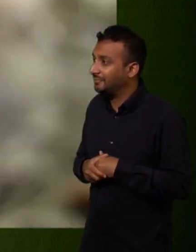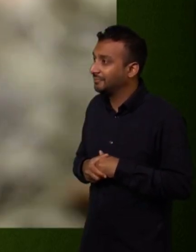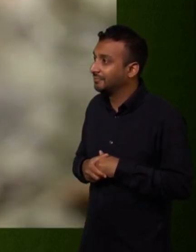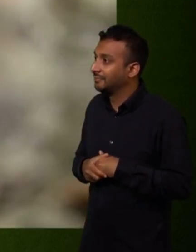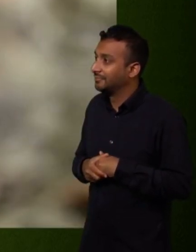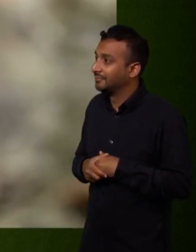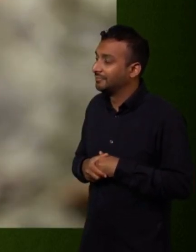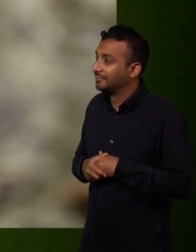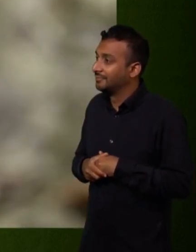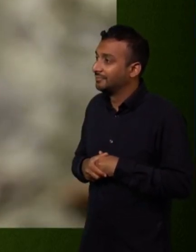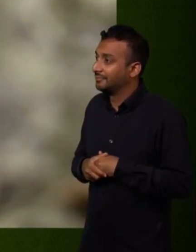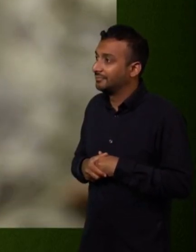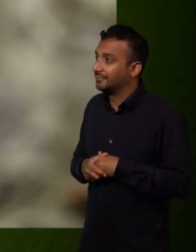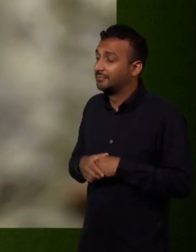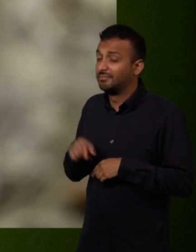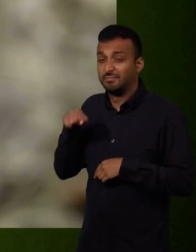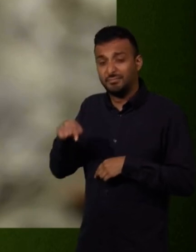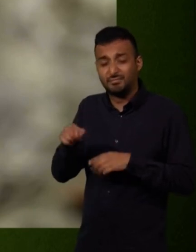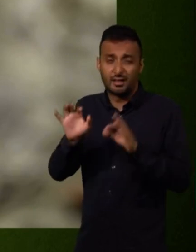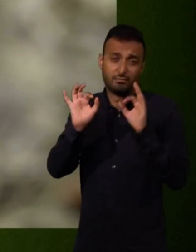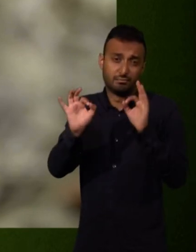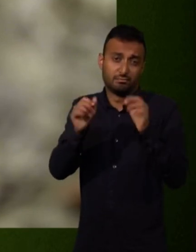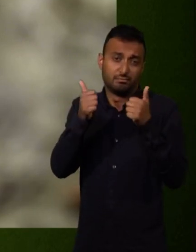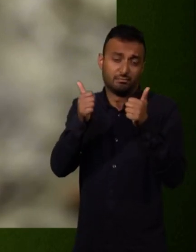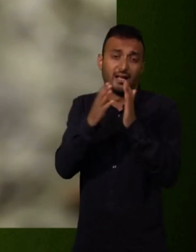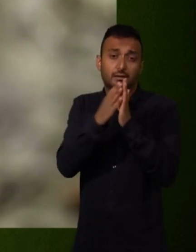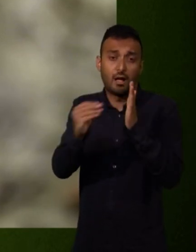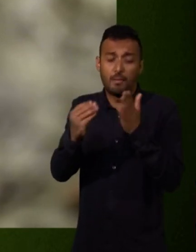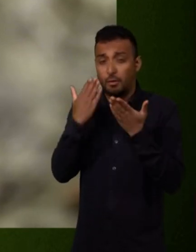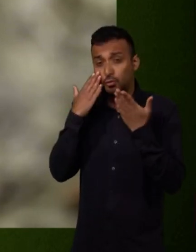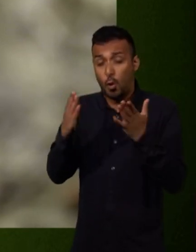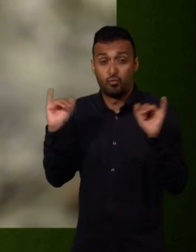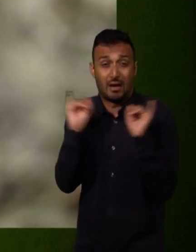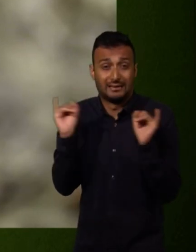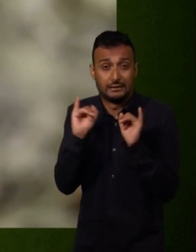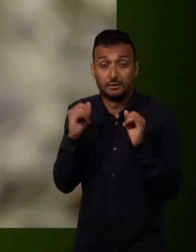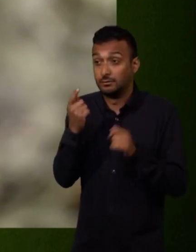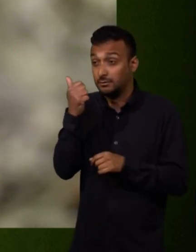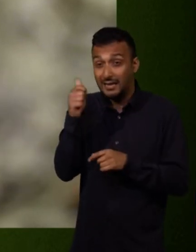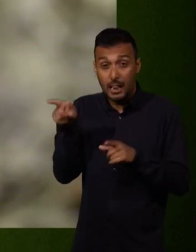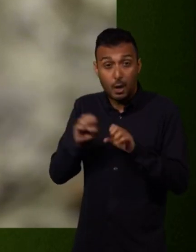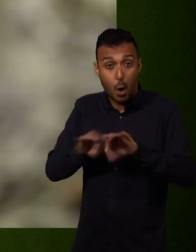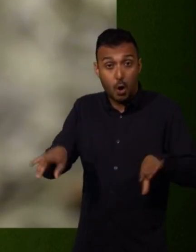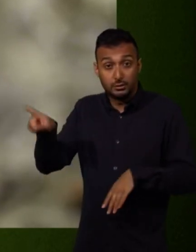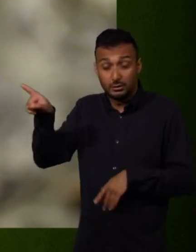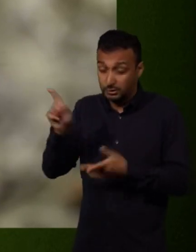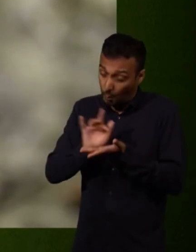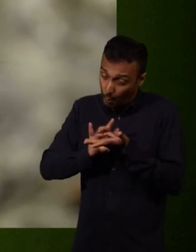challenging biodiversity crisis. We nearly lost this animal, and now it's back.